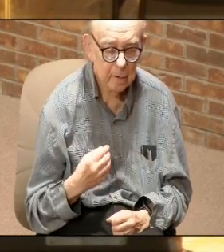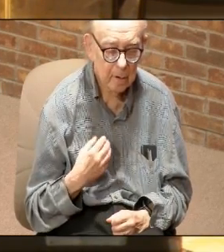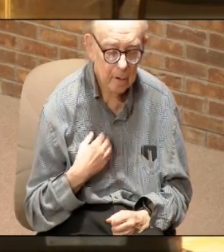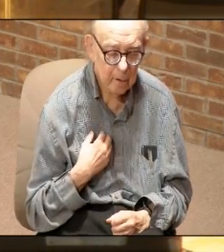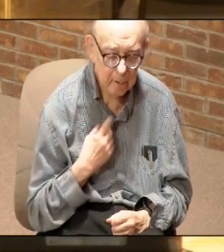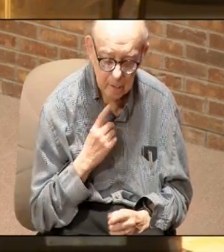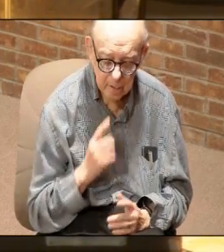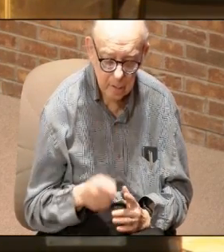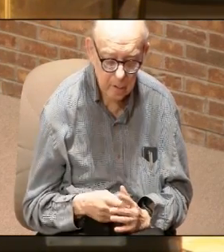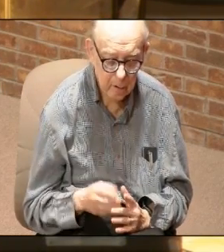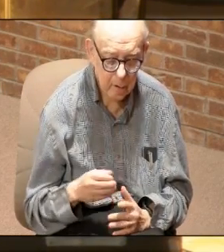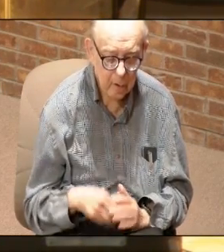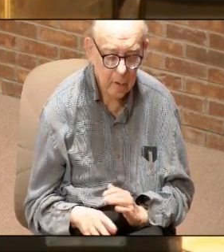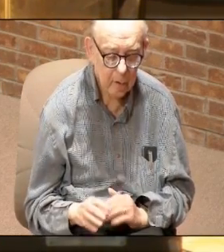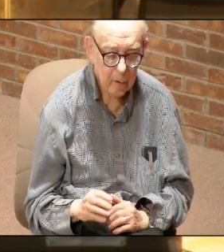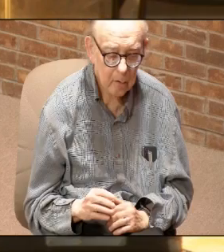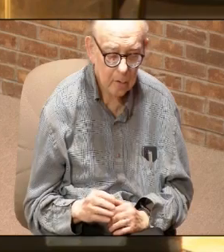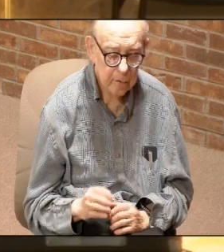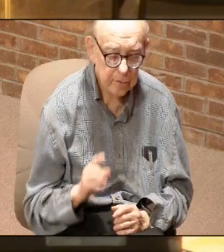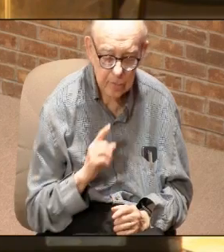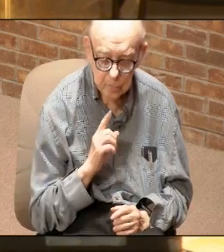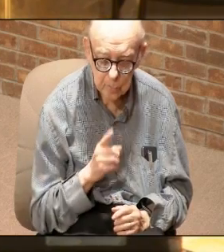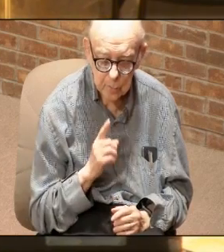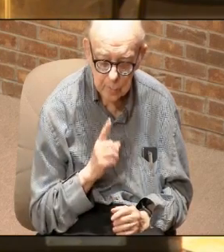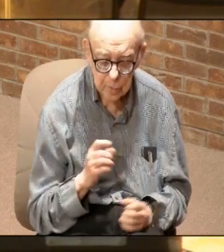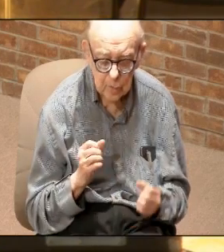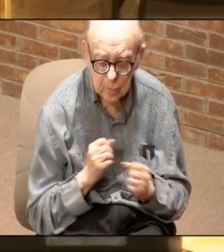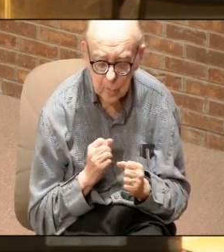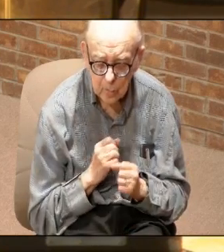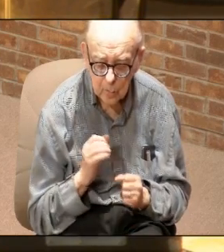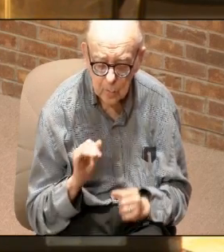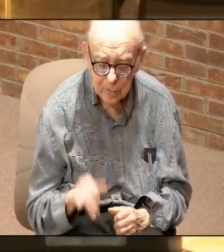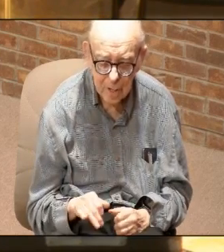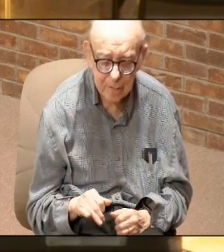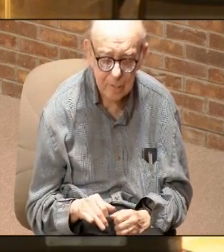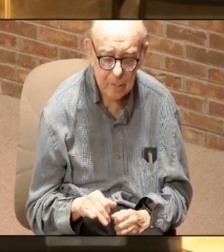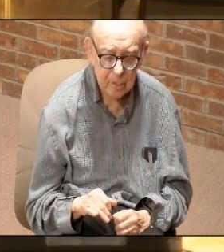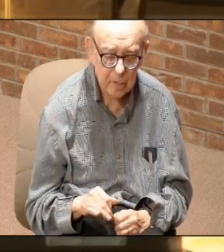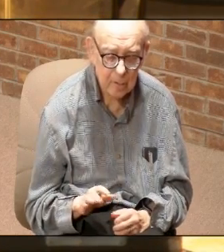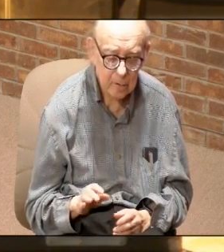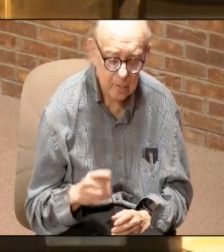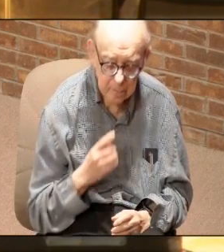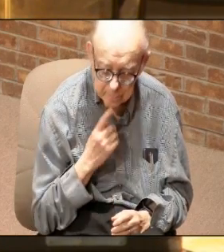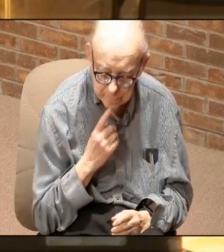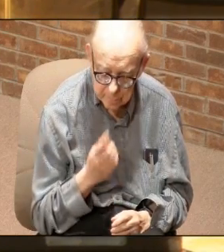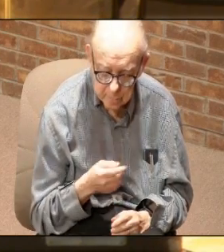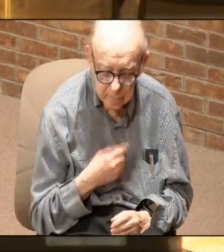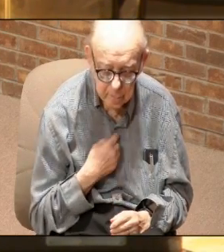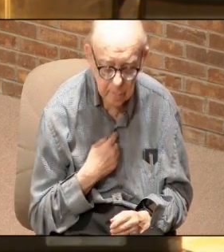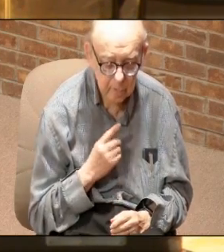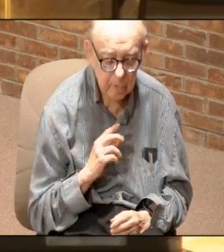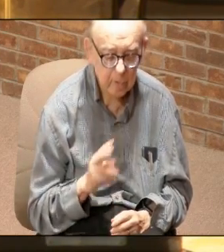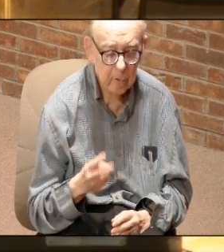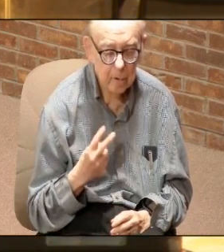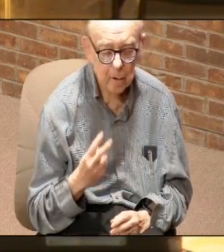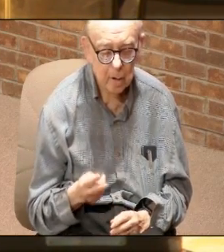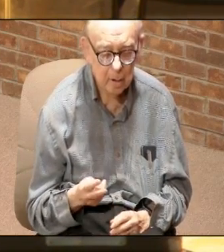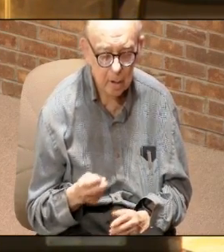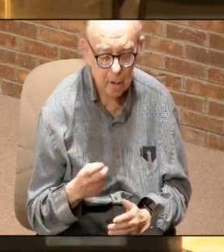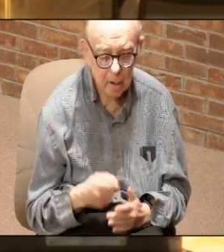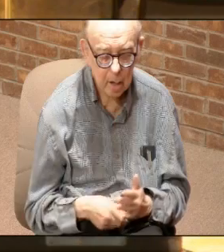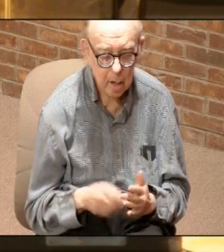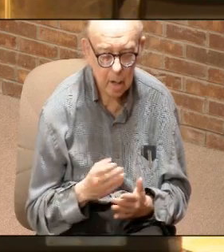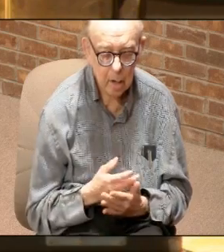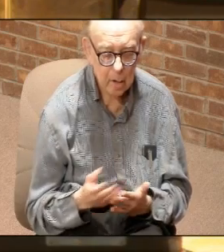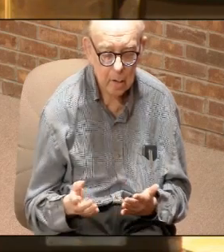we haven't started getting into the real cold yet. And they've already told us. And you look at it, the price